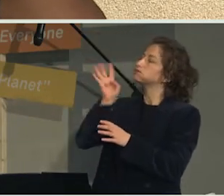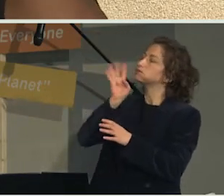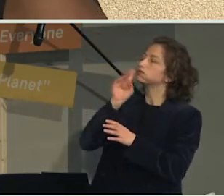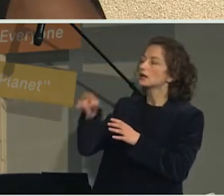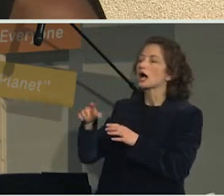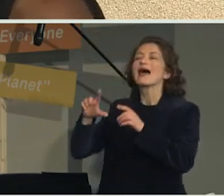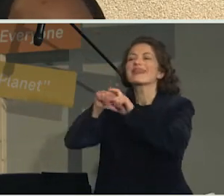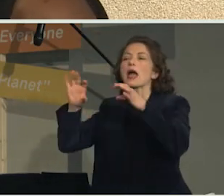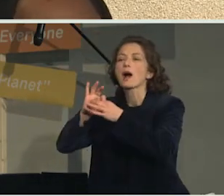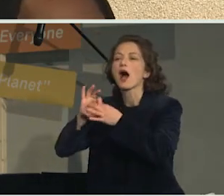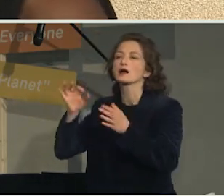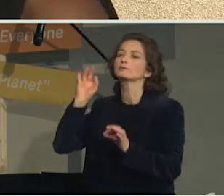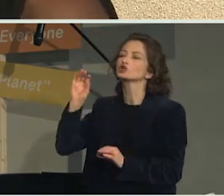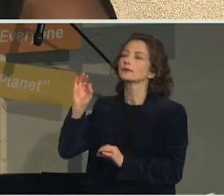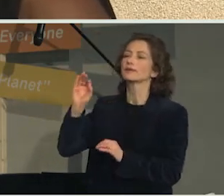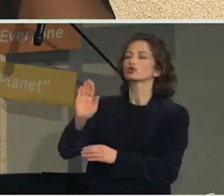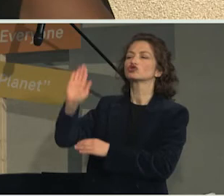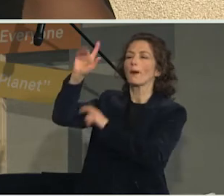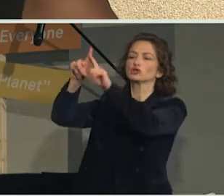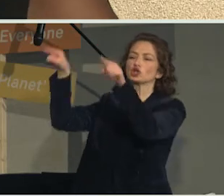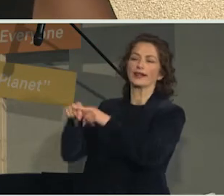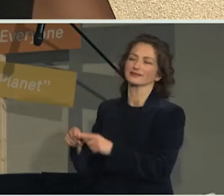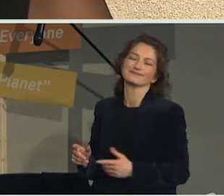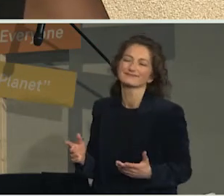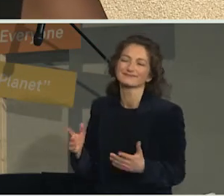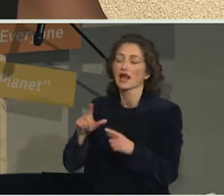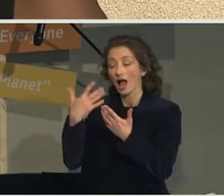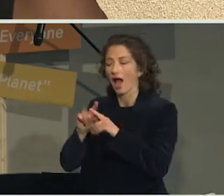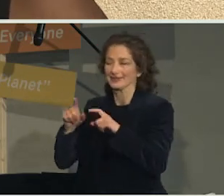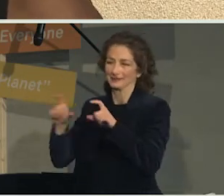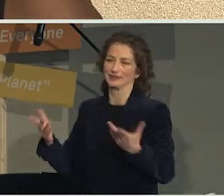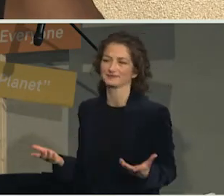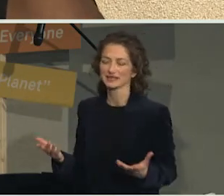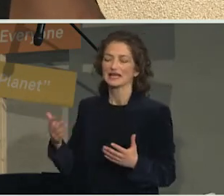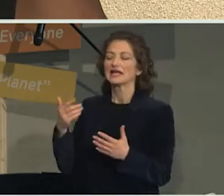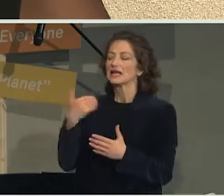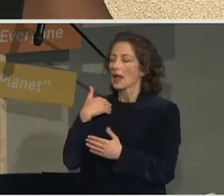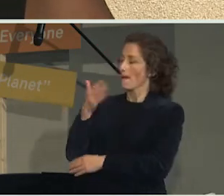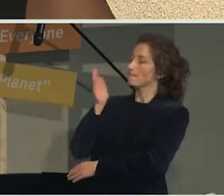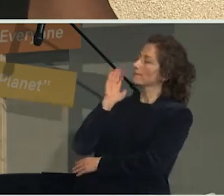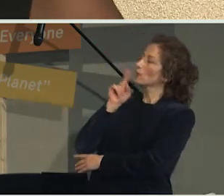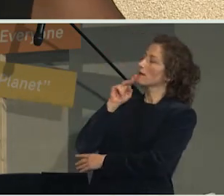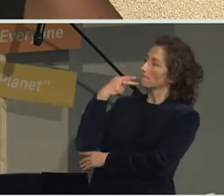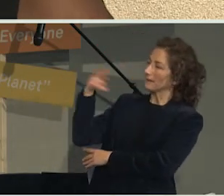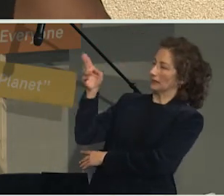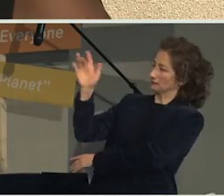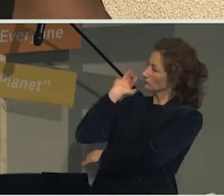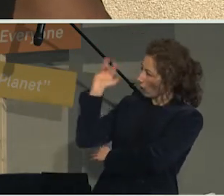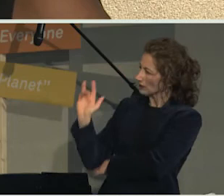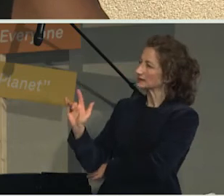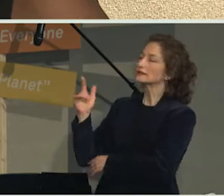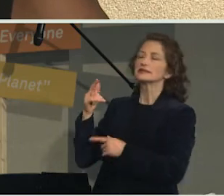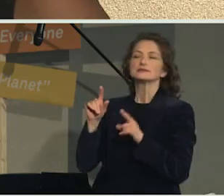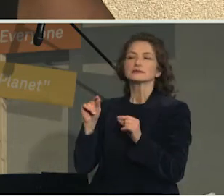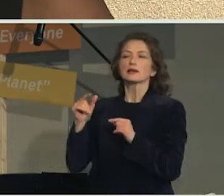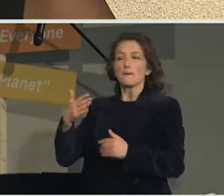Backtalking drives our work and it underscores our sensibilities. Backtalking is the story of my personal